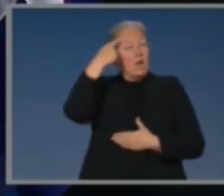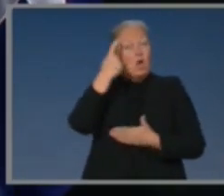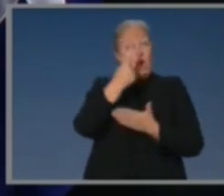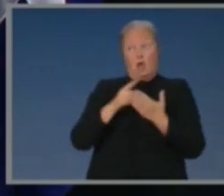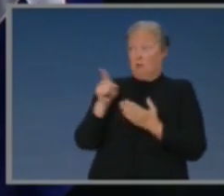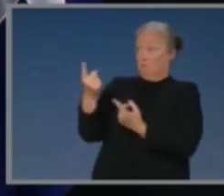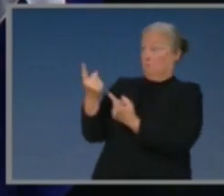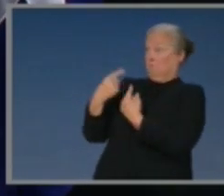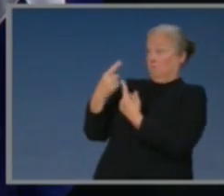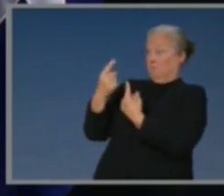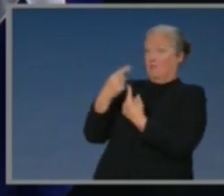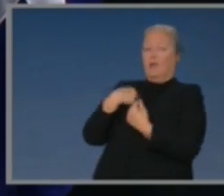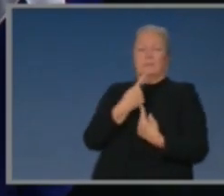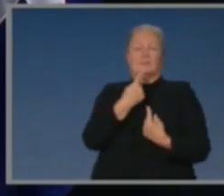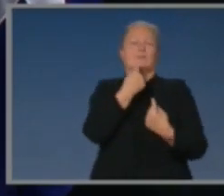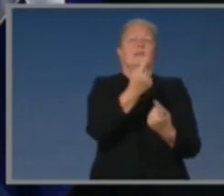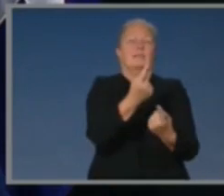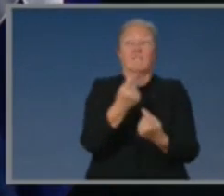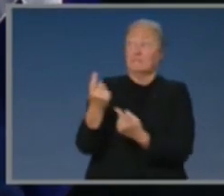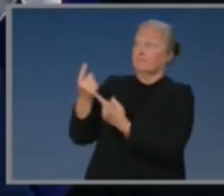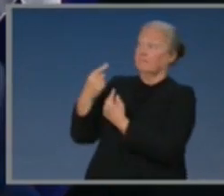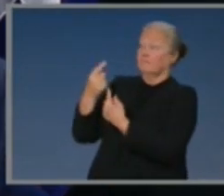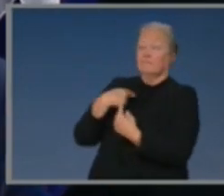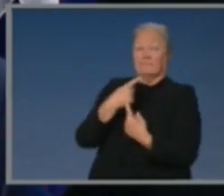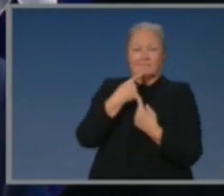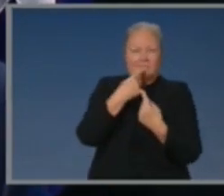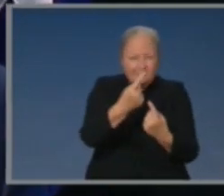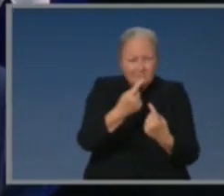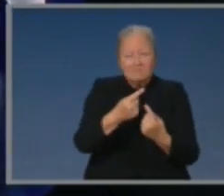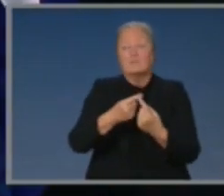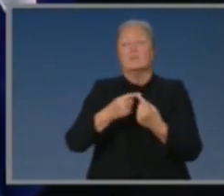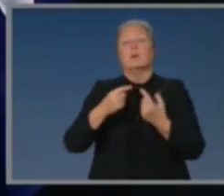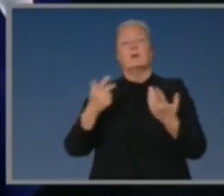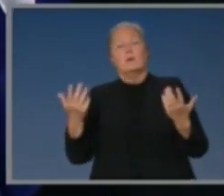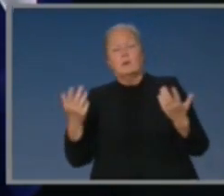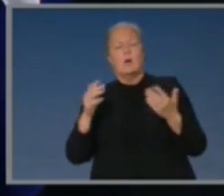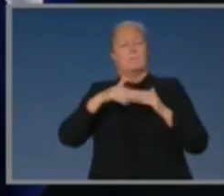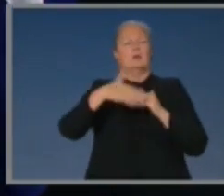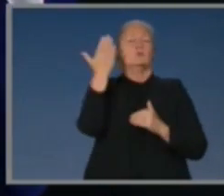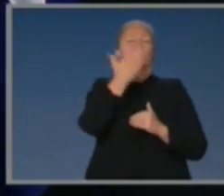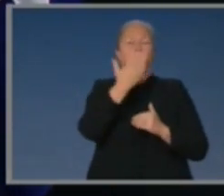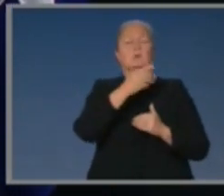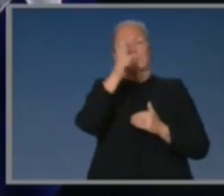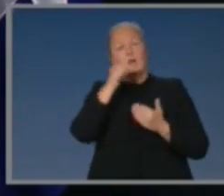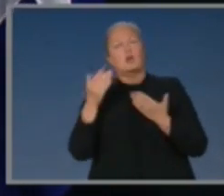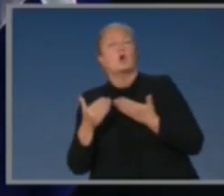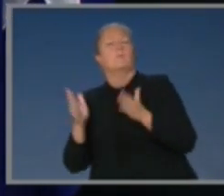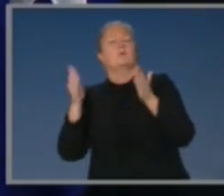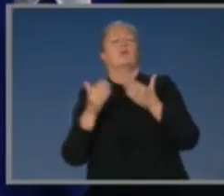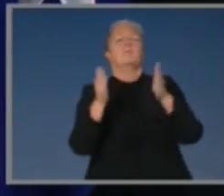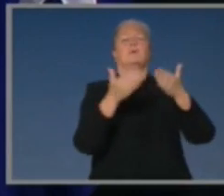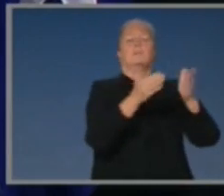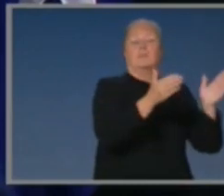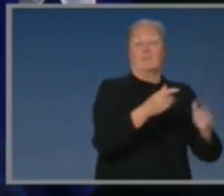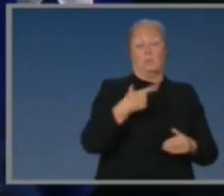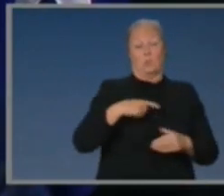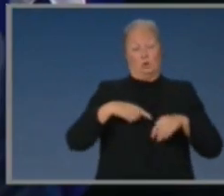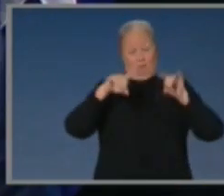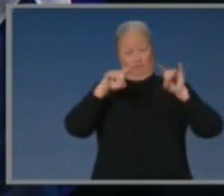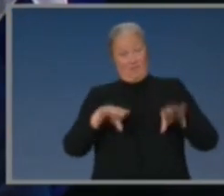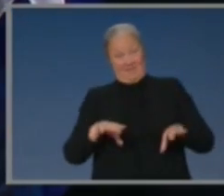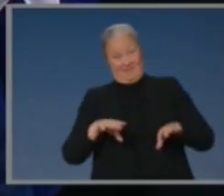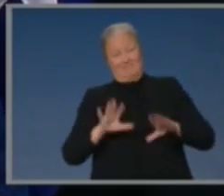medical advice on the issue of schools being able to be fully open. And that is why the Commonwealth, under the National Principles